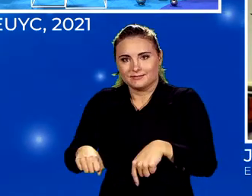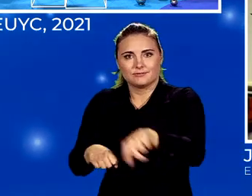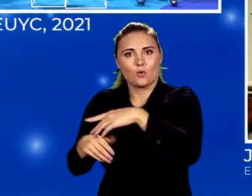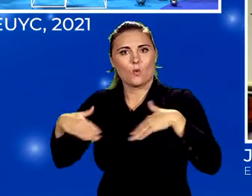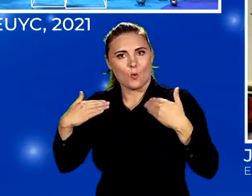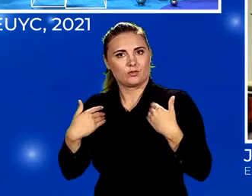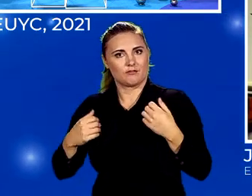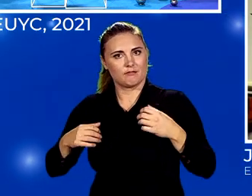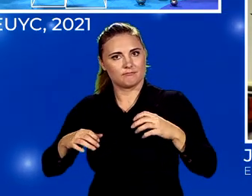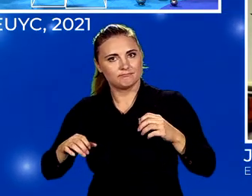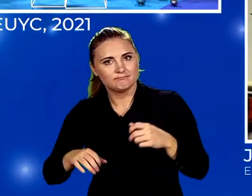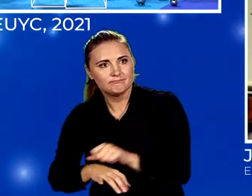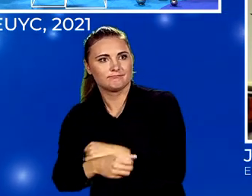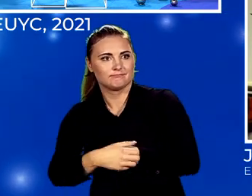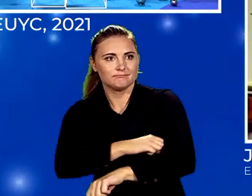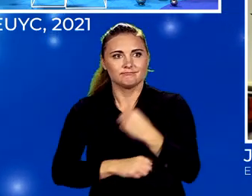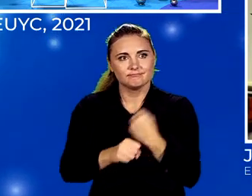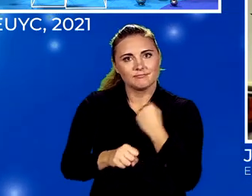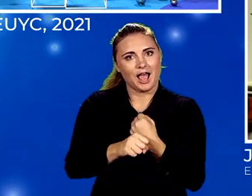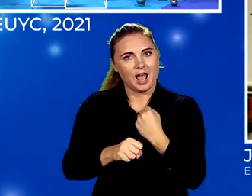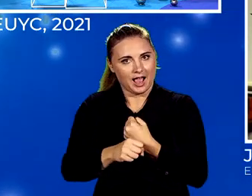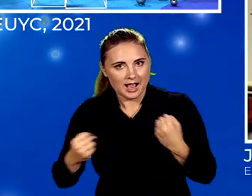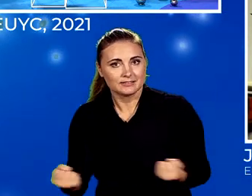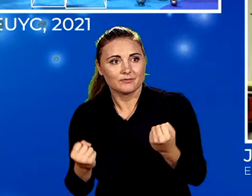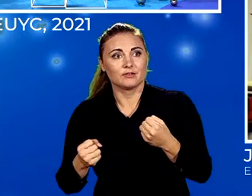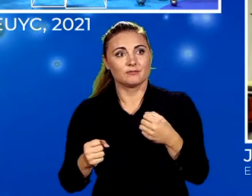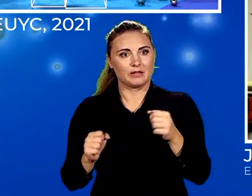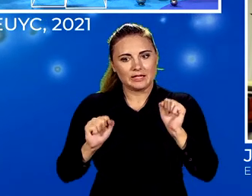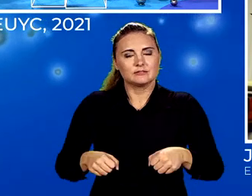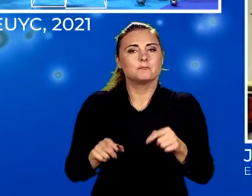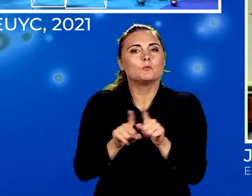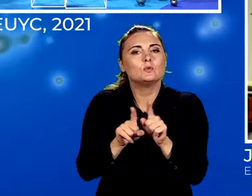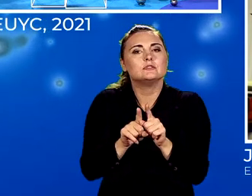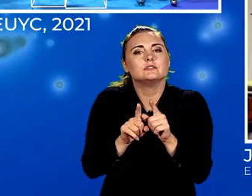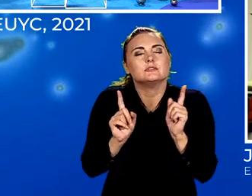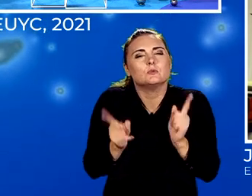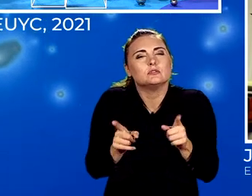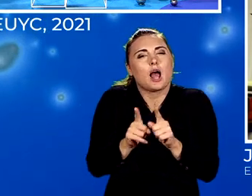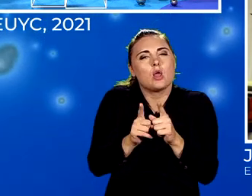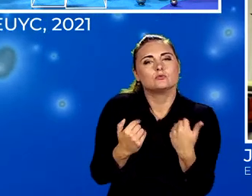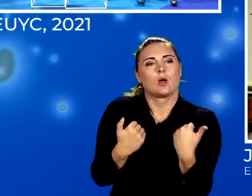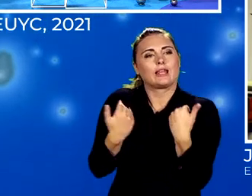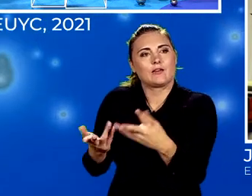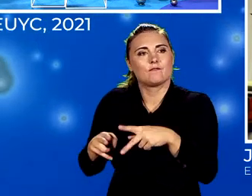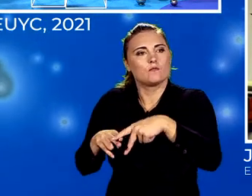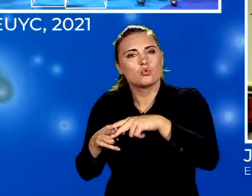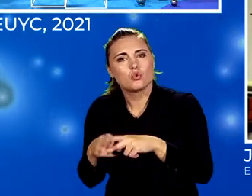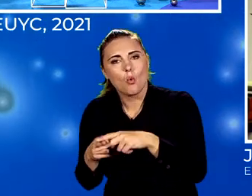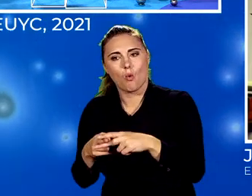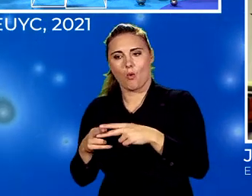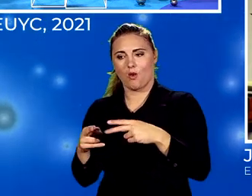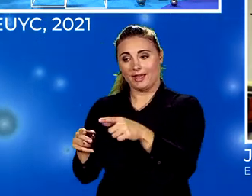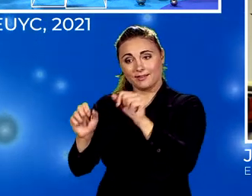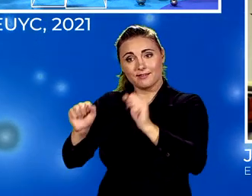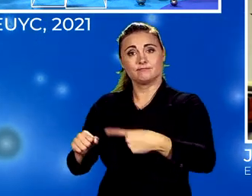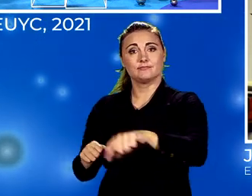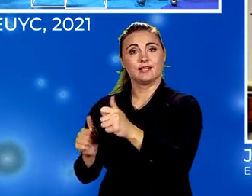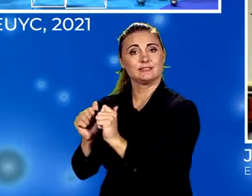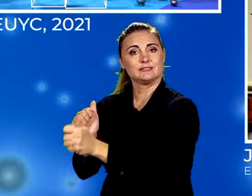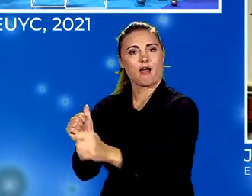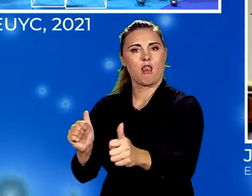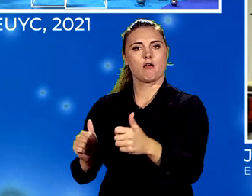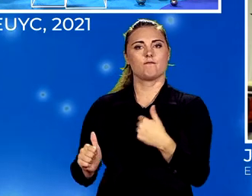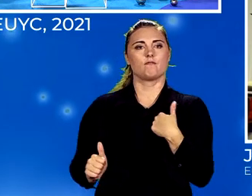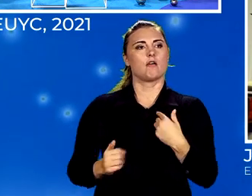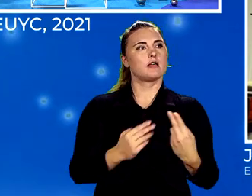give the tools and resources to young people that they need to challenge the status quo and take actions on the issues they care